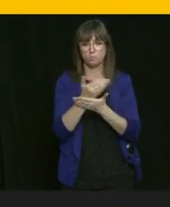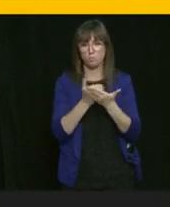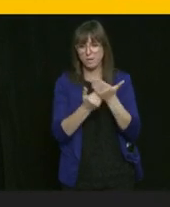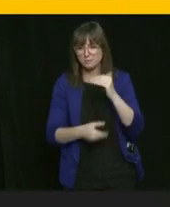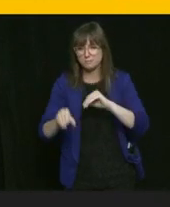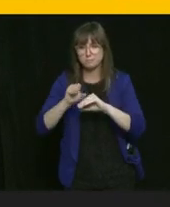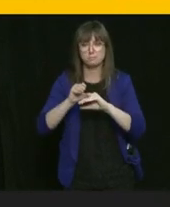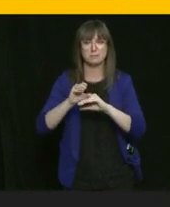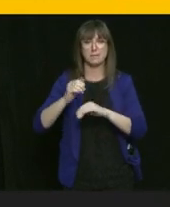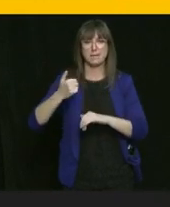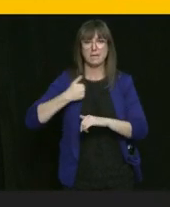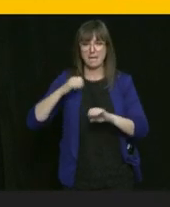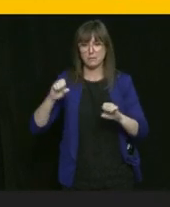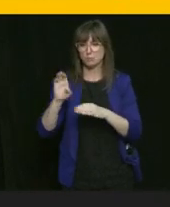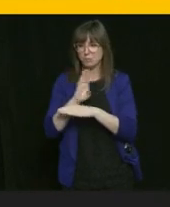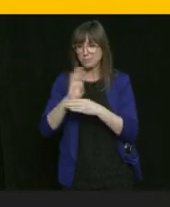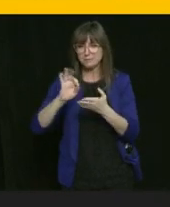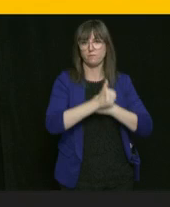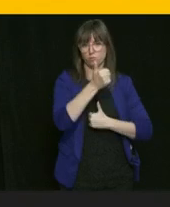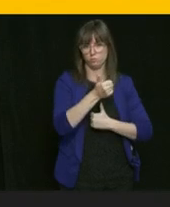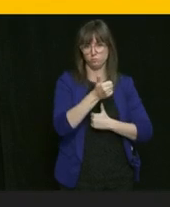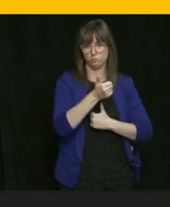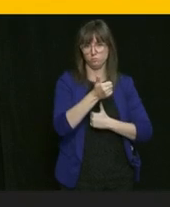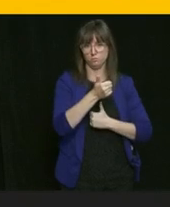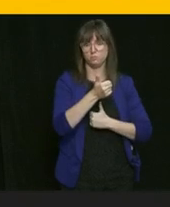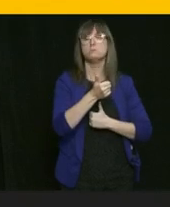Emergency Business Account, which we've further extended.